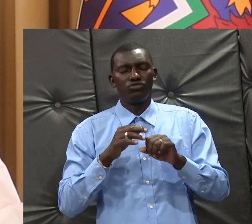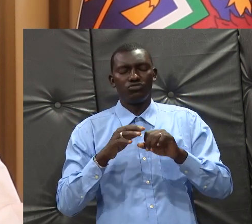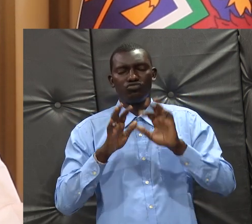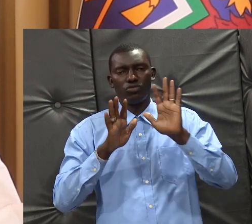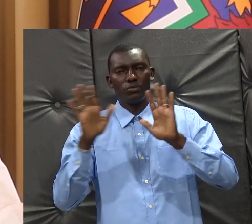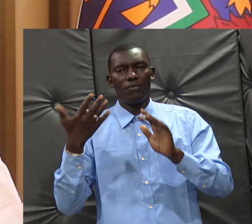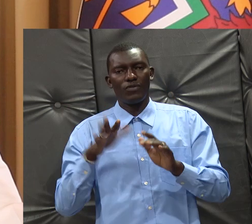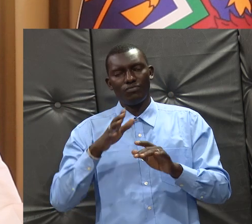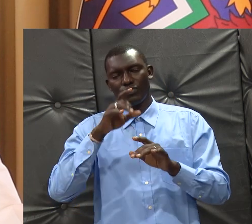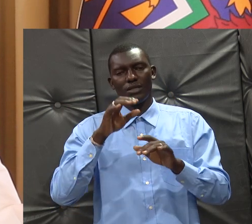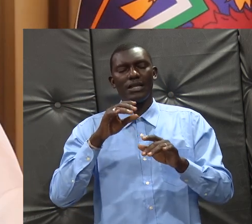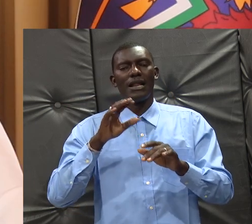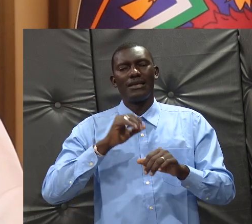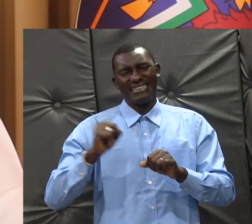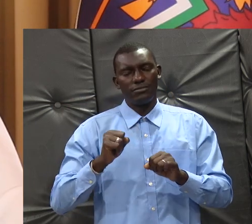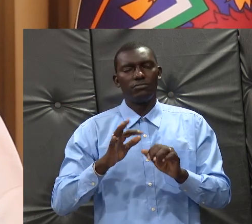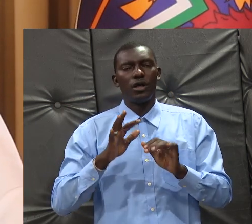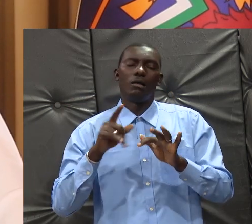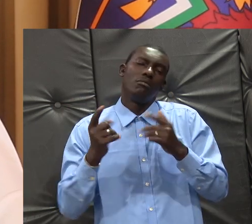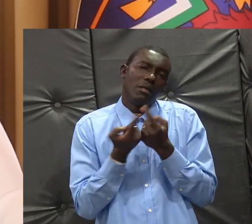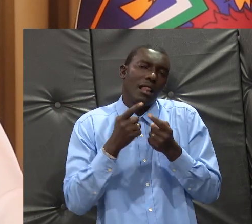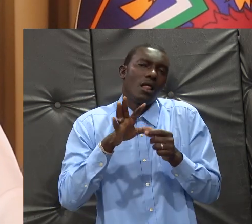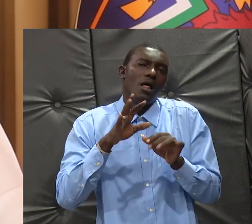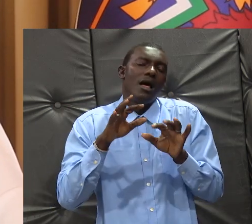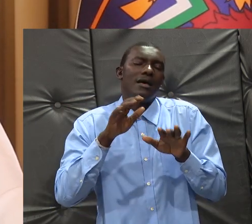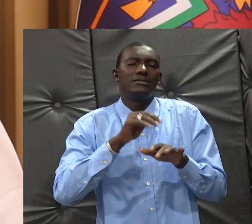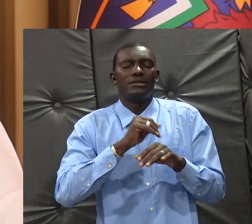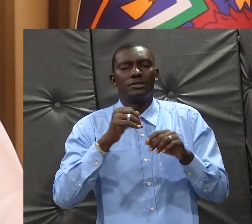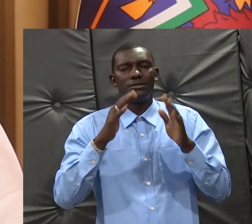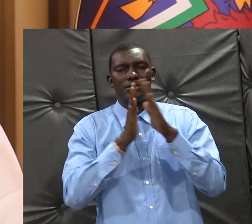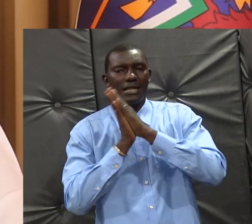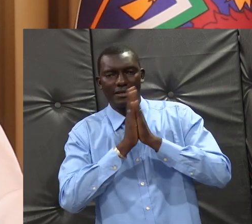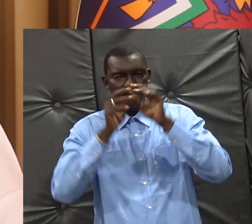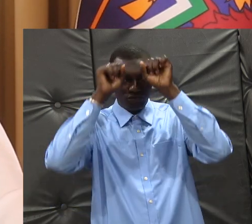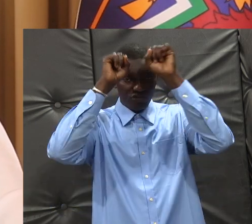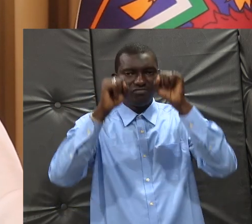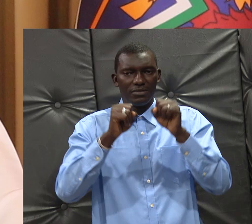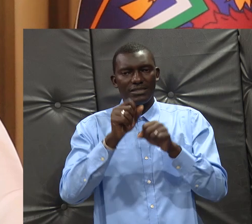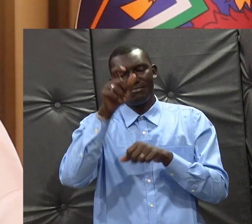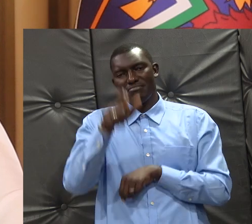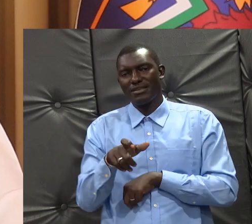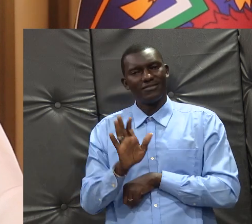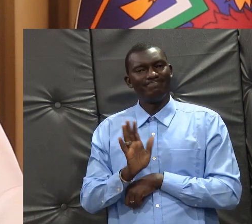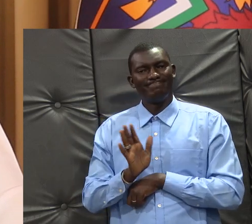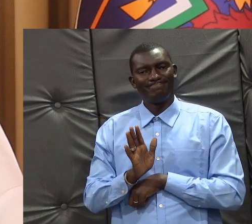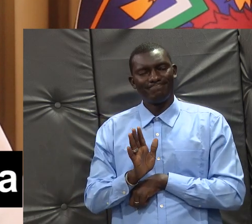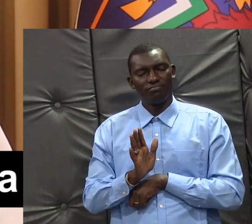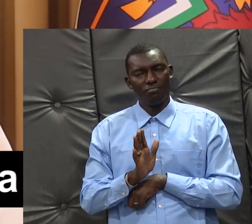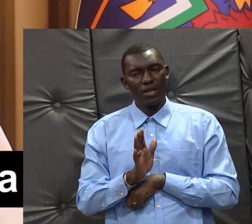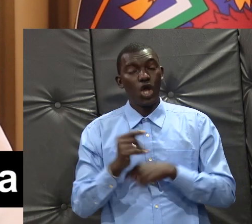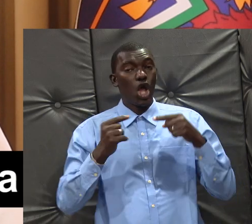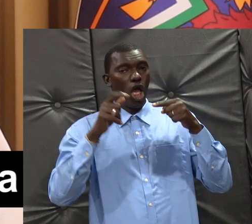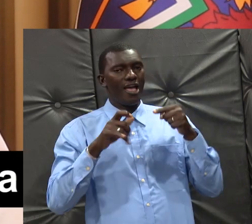as anti-government agents. Fellow Gambians and residents of the Gambia,